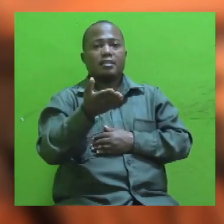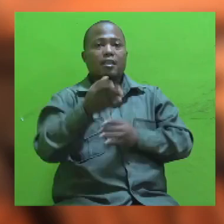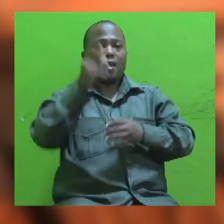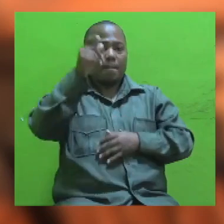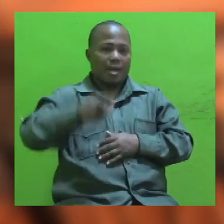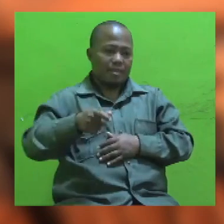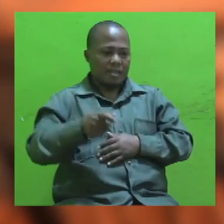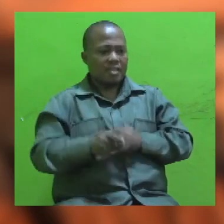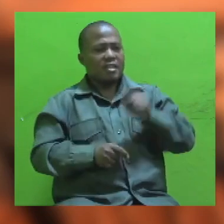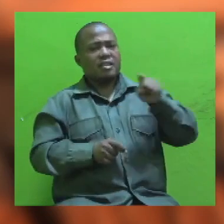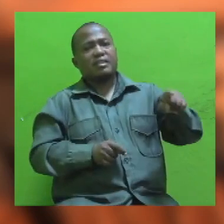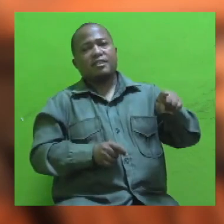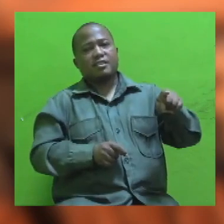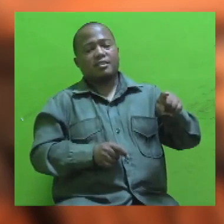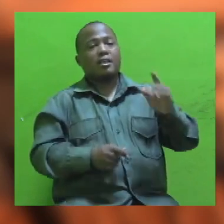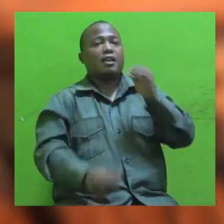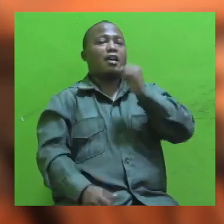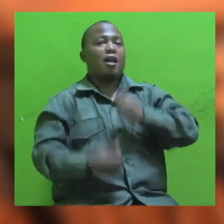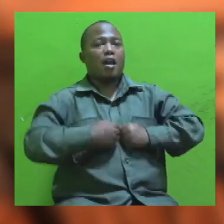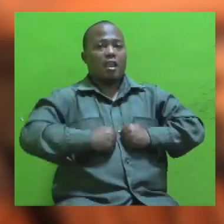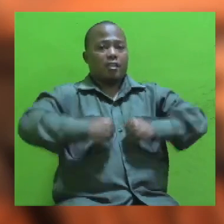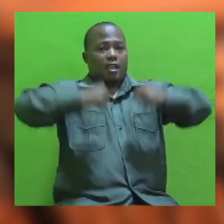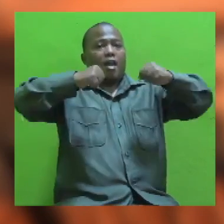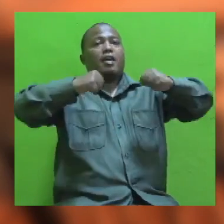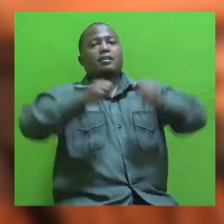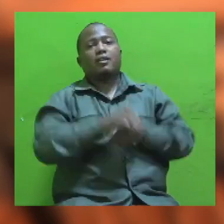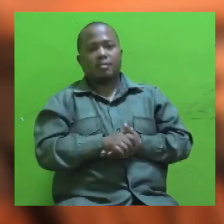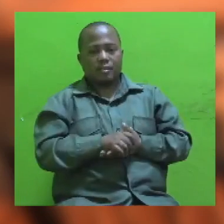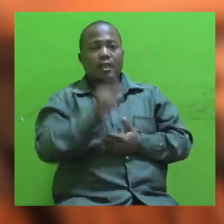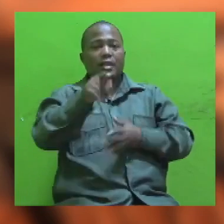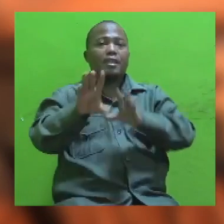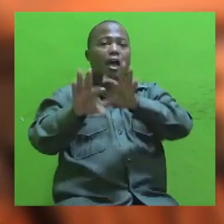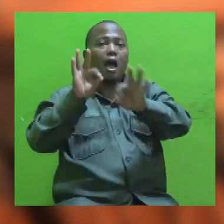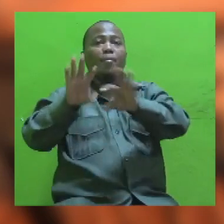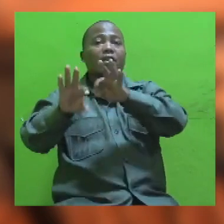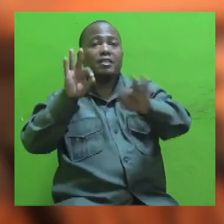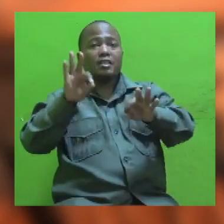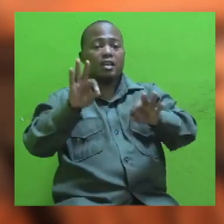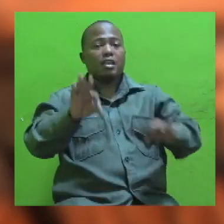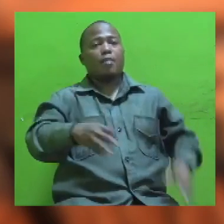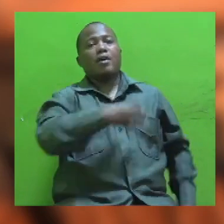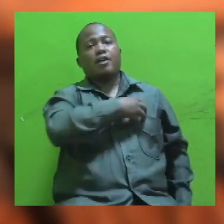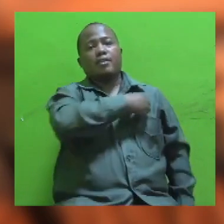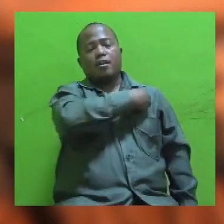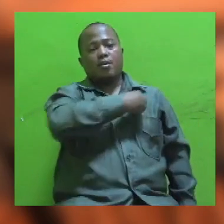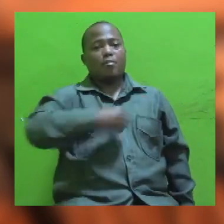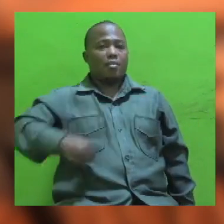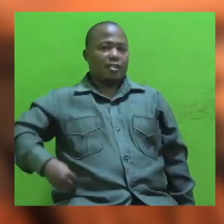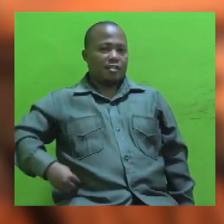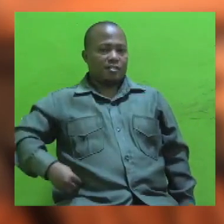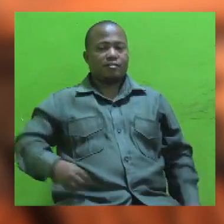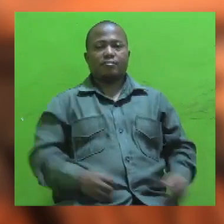called district executive directors, or DED, is appointed by the president. You can see they are